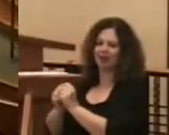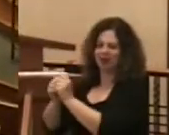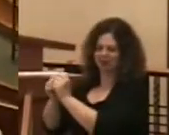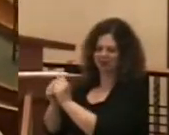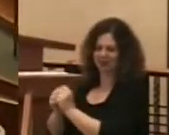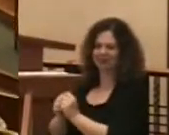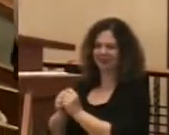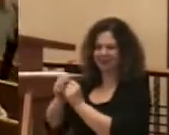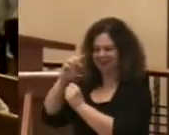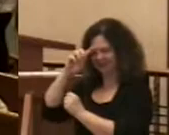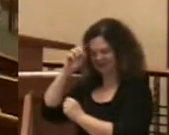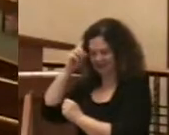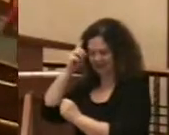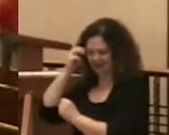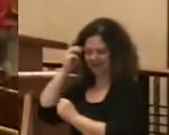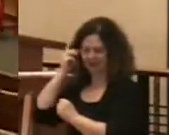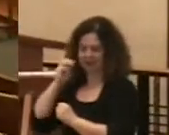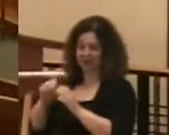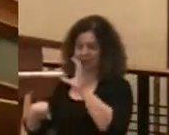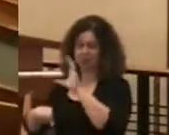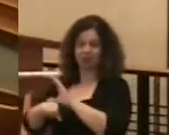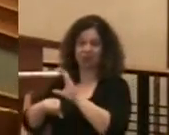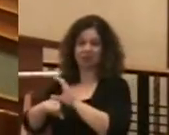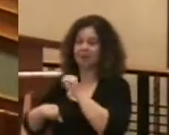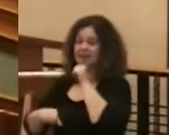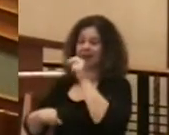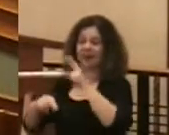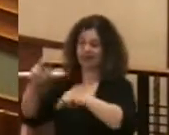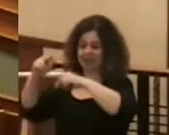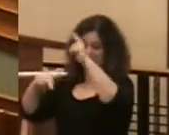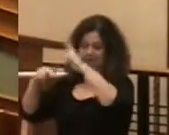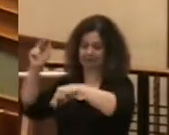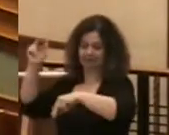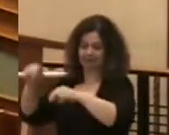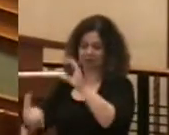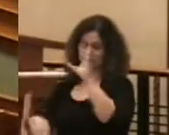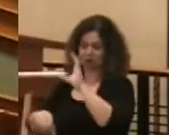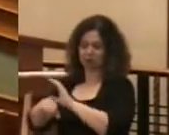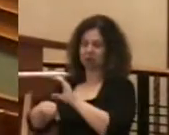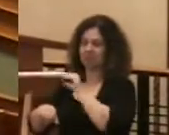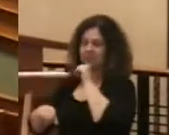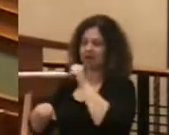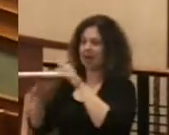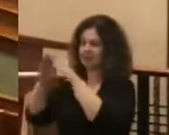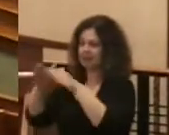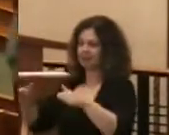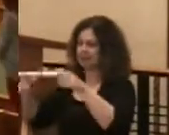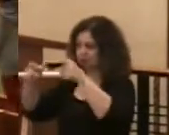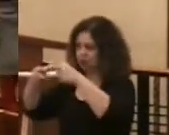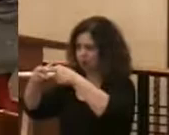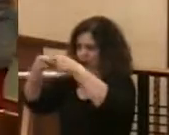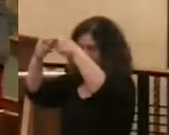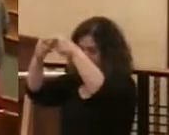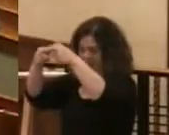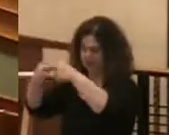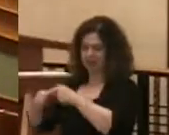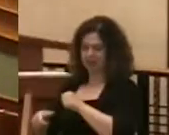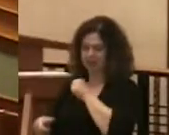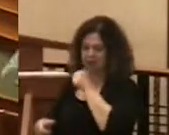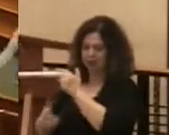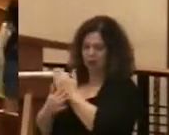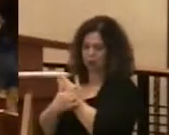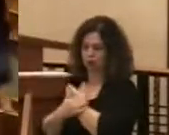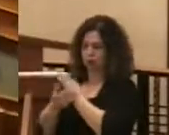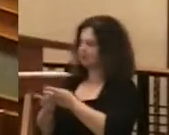together. The church is not a building, the church is not a steeple, the church is not a